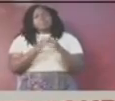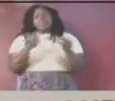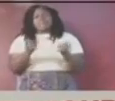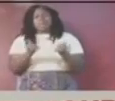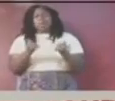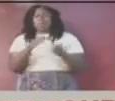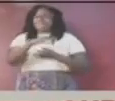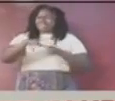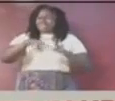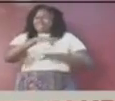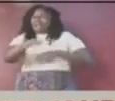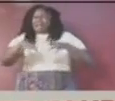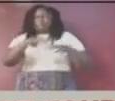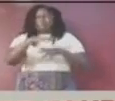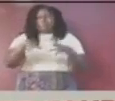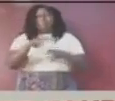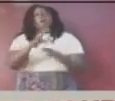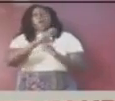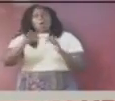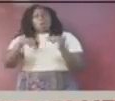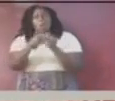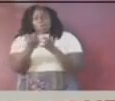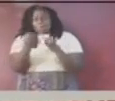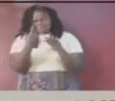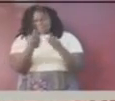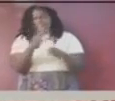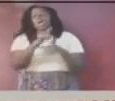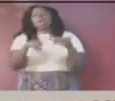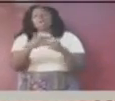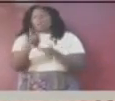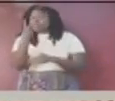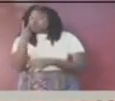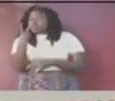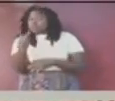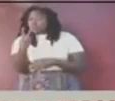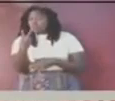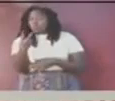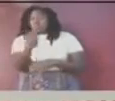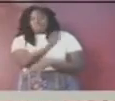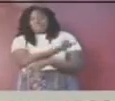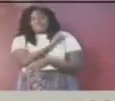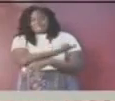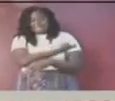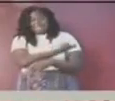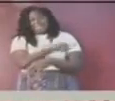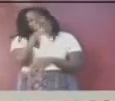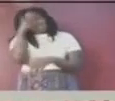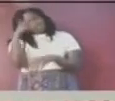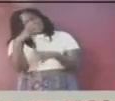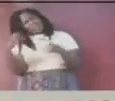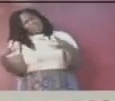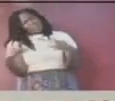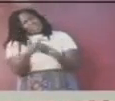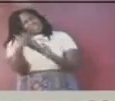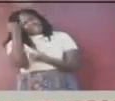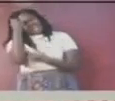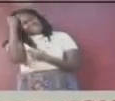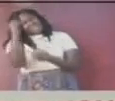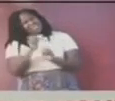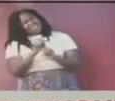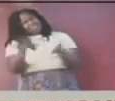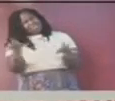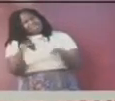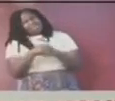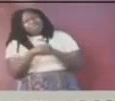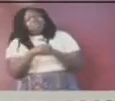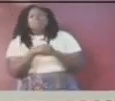the data from these 3 vaccines to suit a particular narrative. Let me be clear